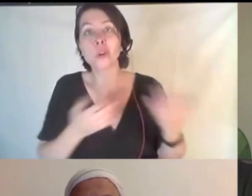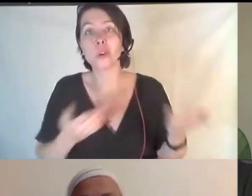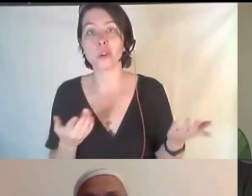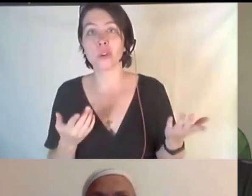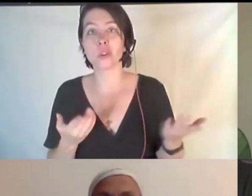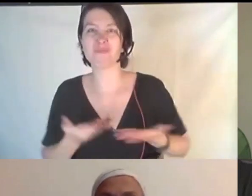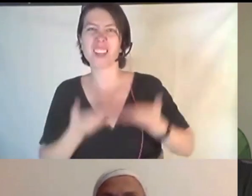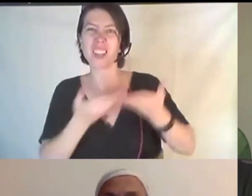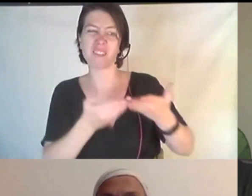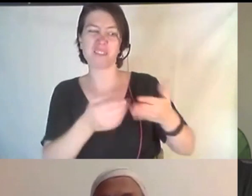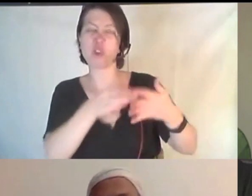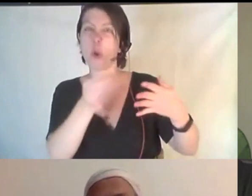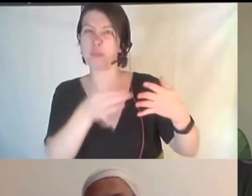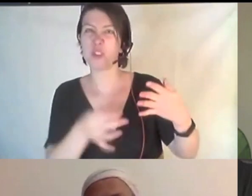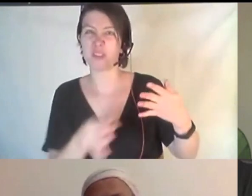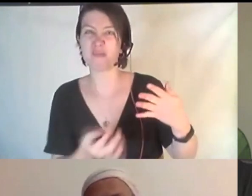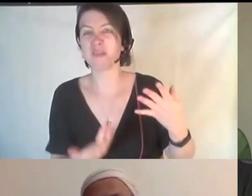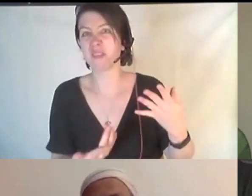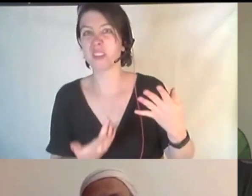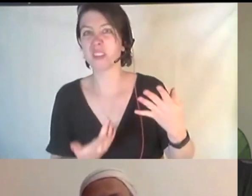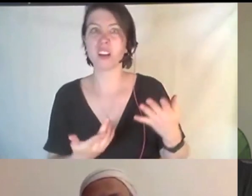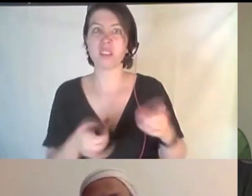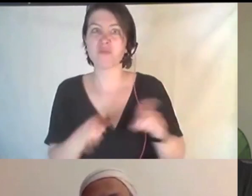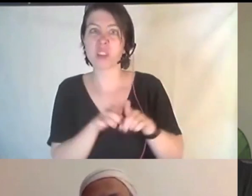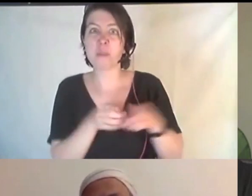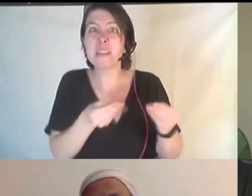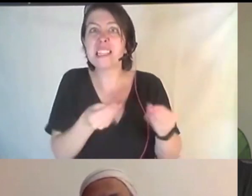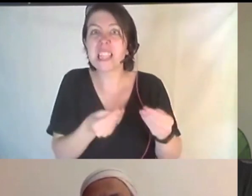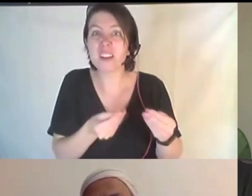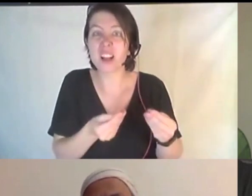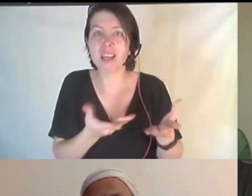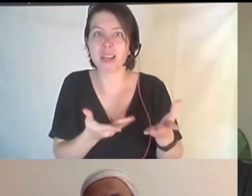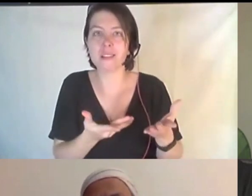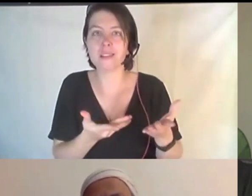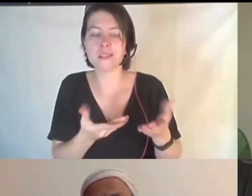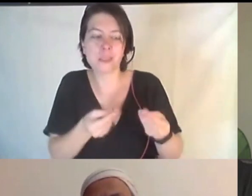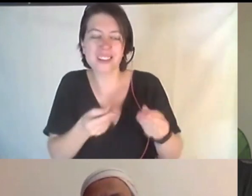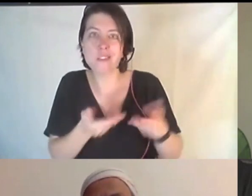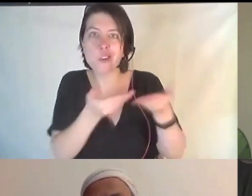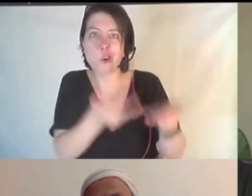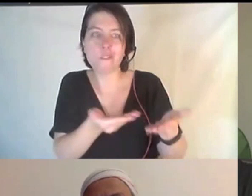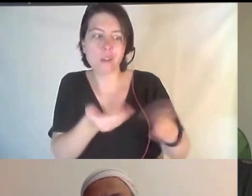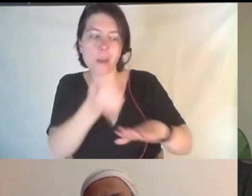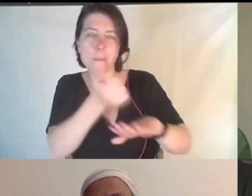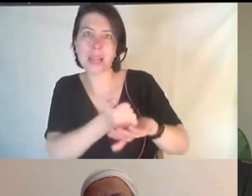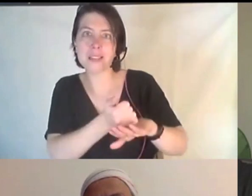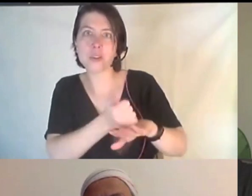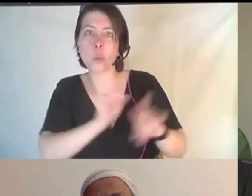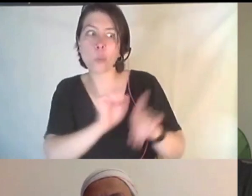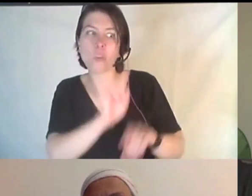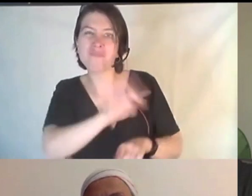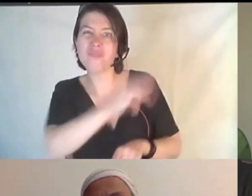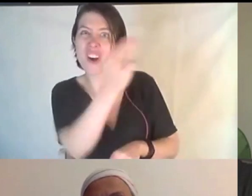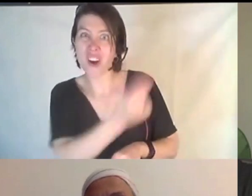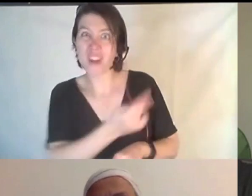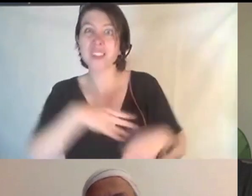options, mostly in terms of materials, very much based on observation and responding to what the artists want.